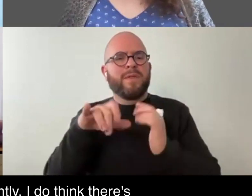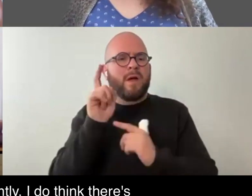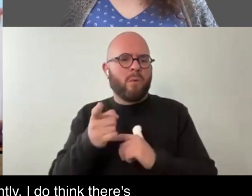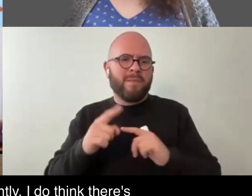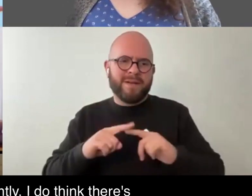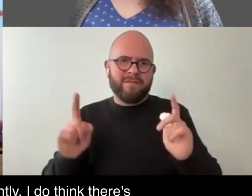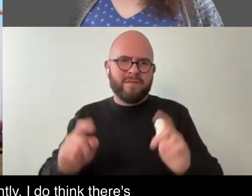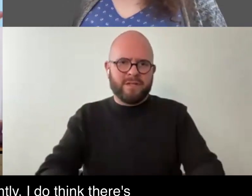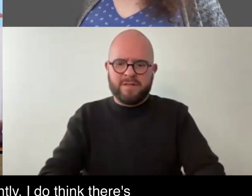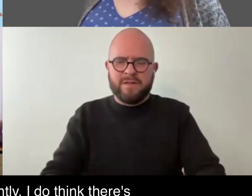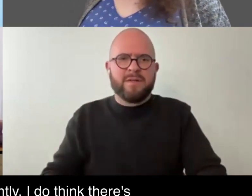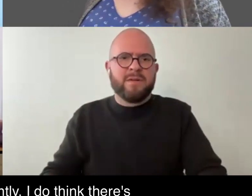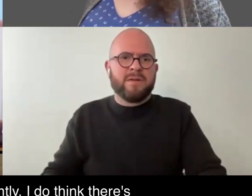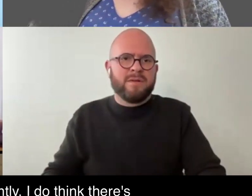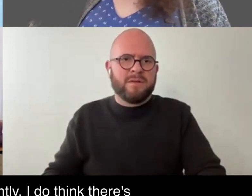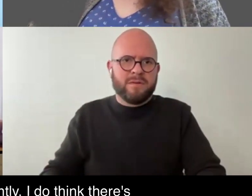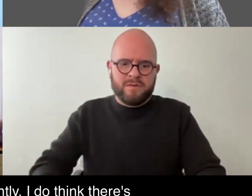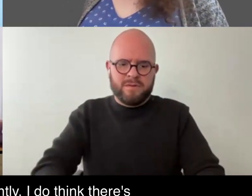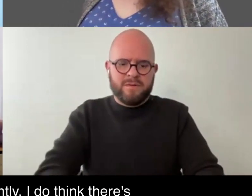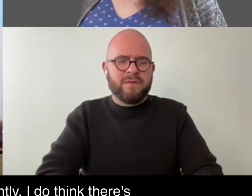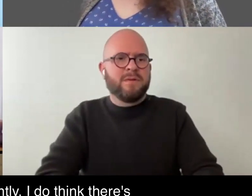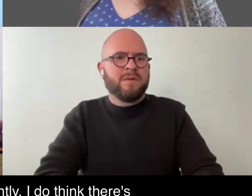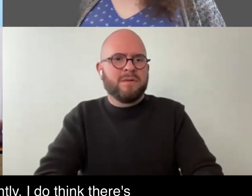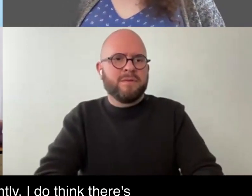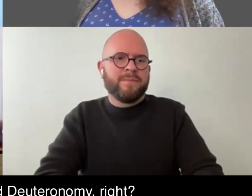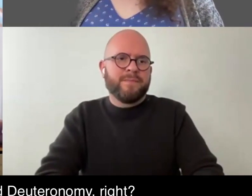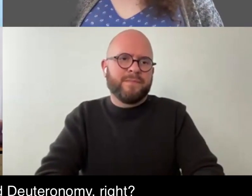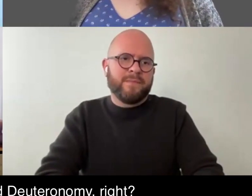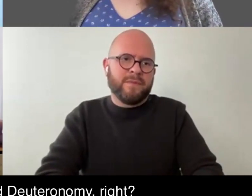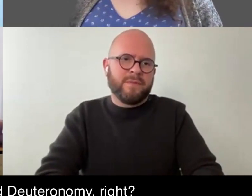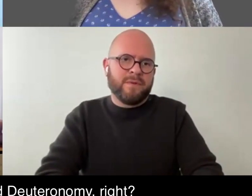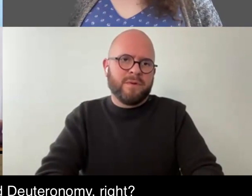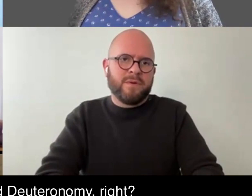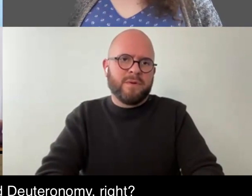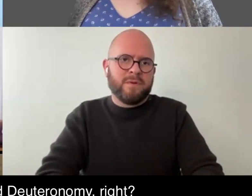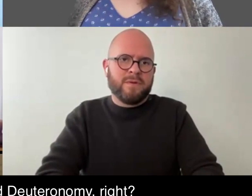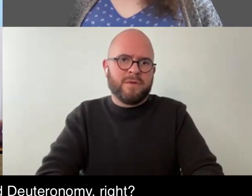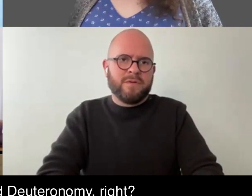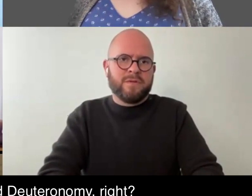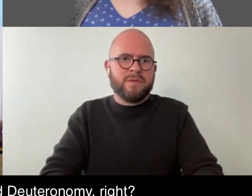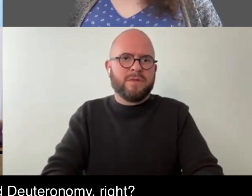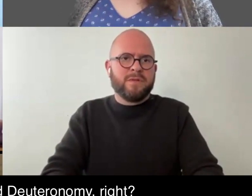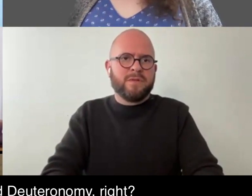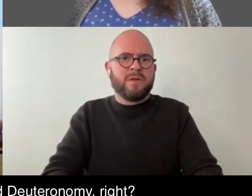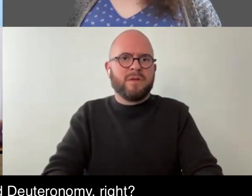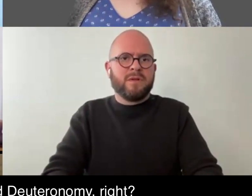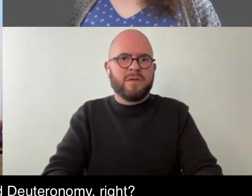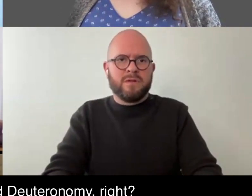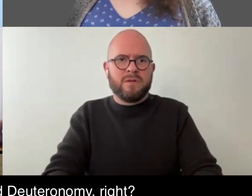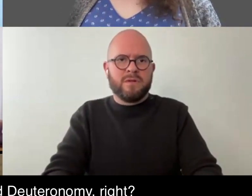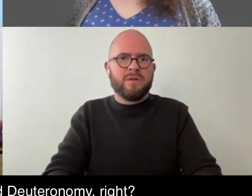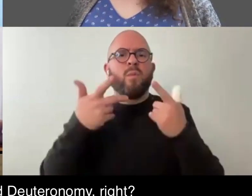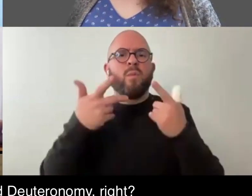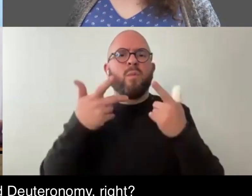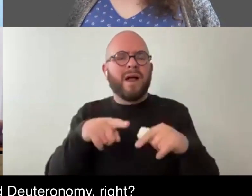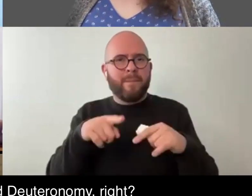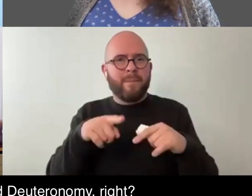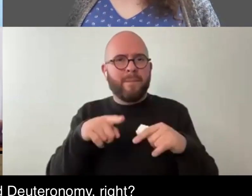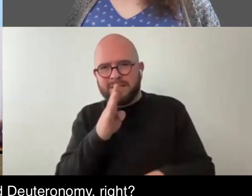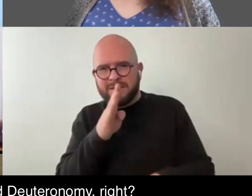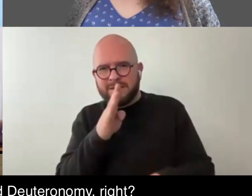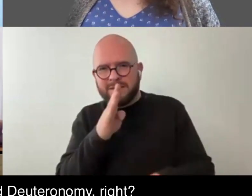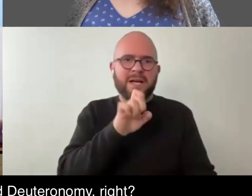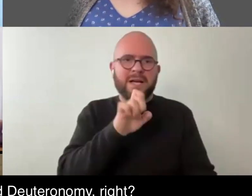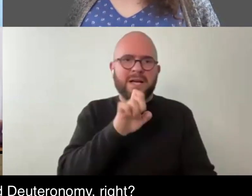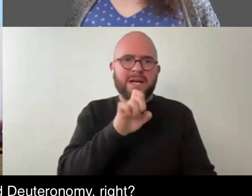I do think there's a really interesting question. What happens between Exodus and Deuteronomy? Yes. Right?